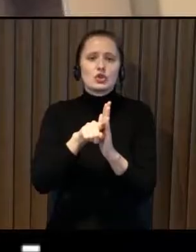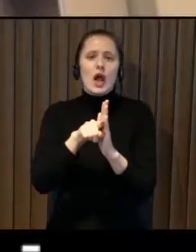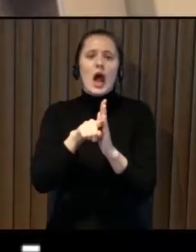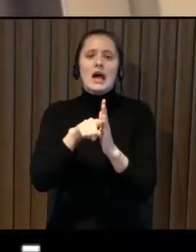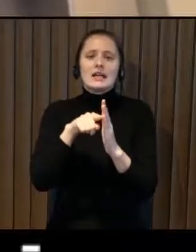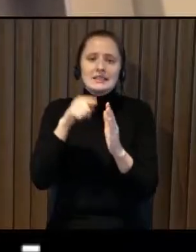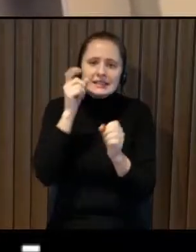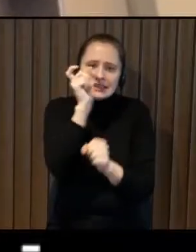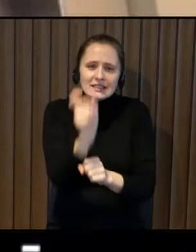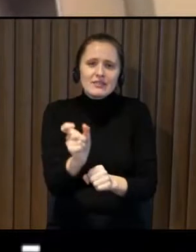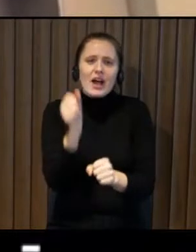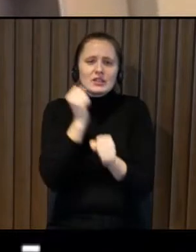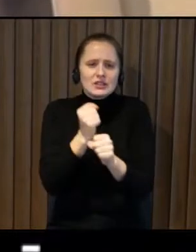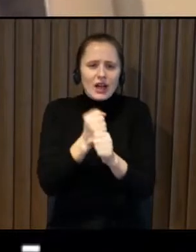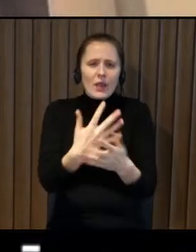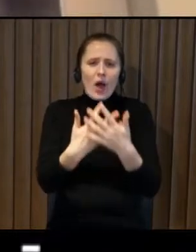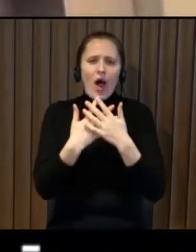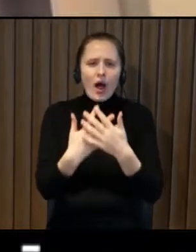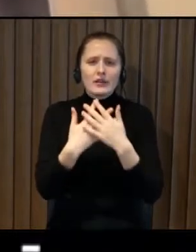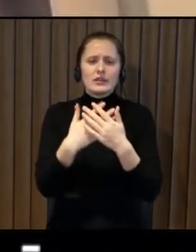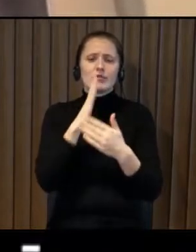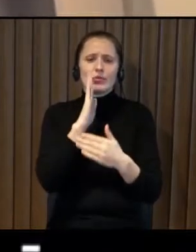extra efficiency?